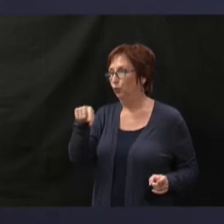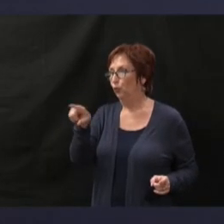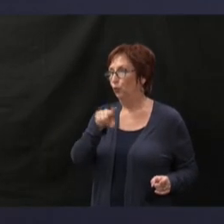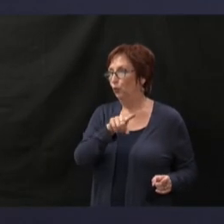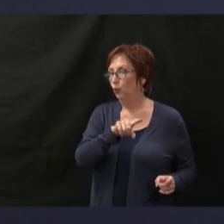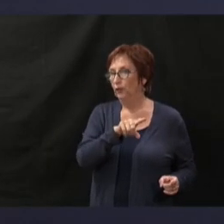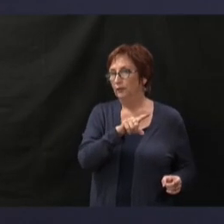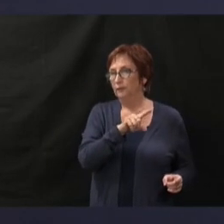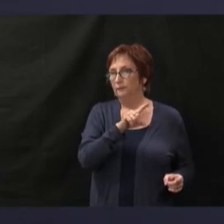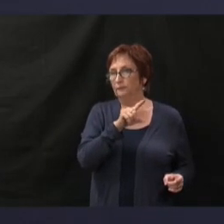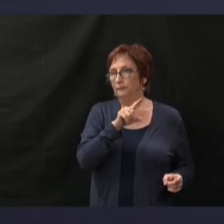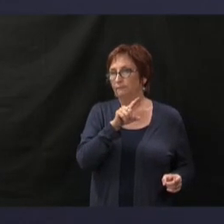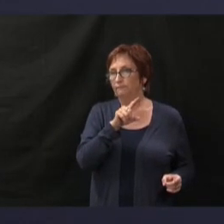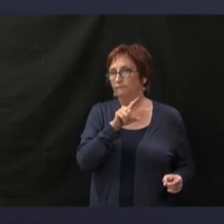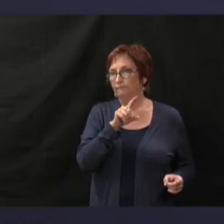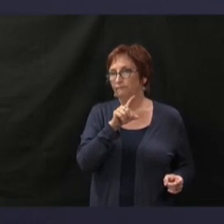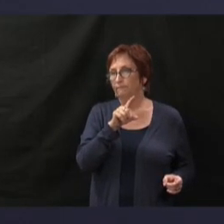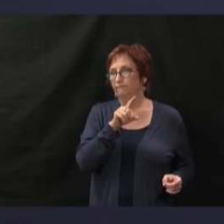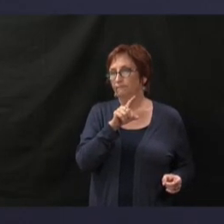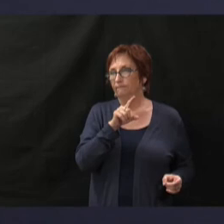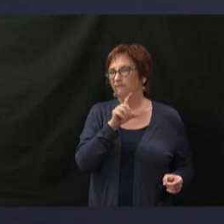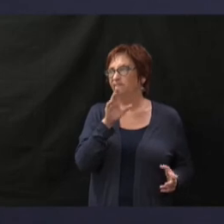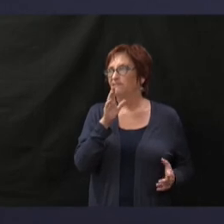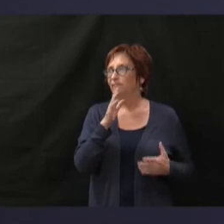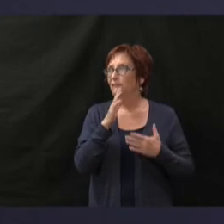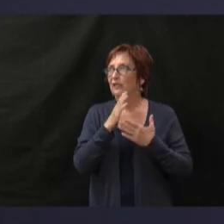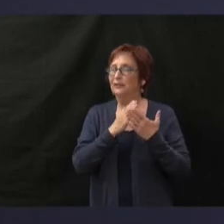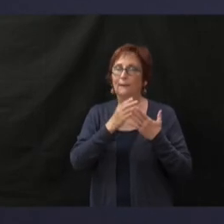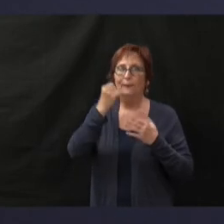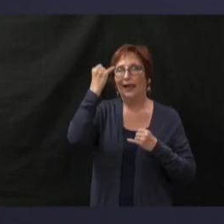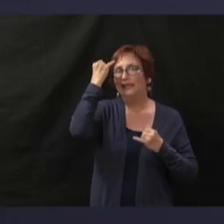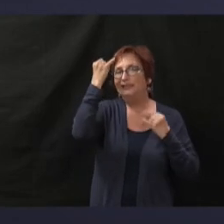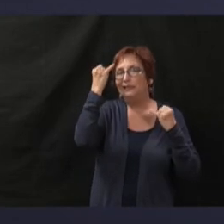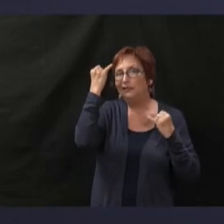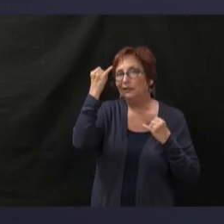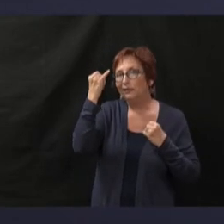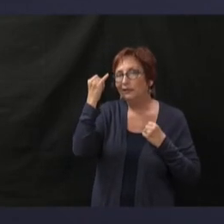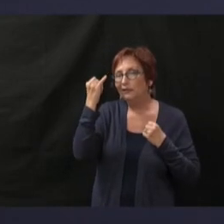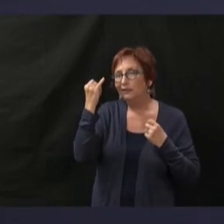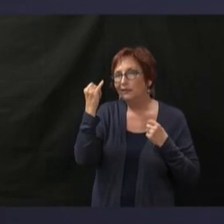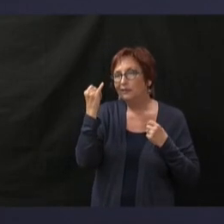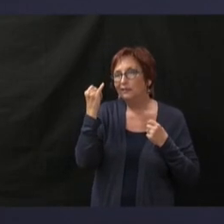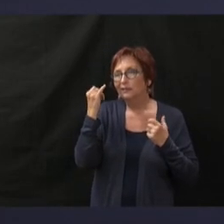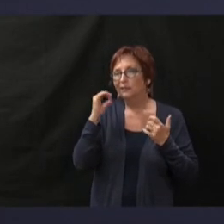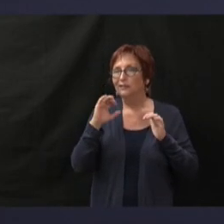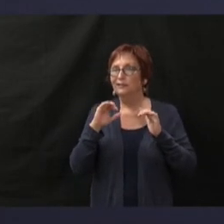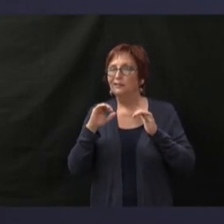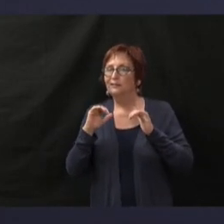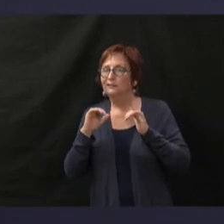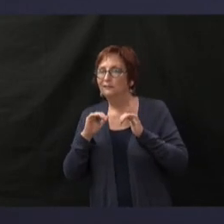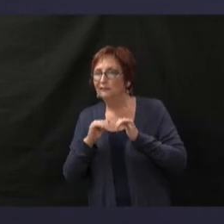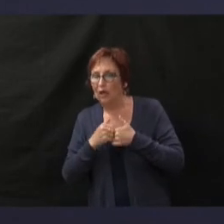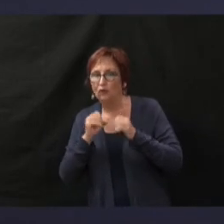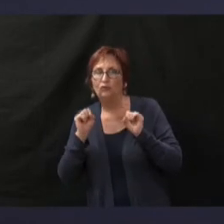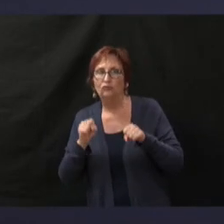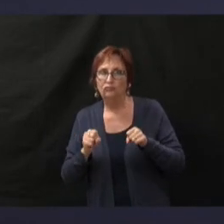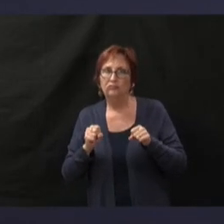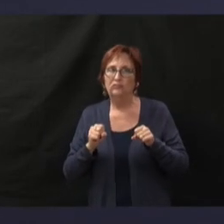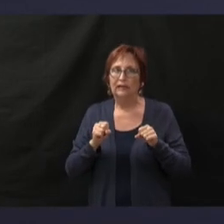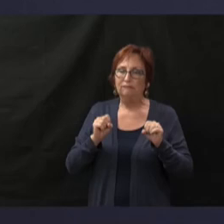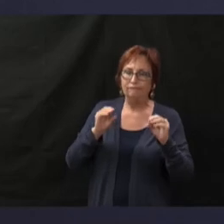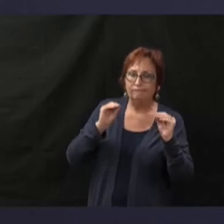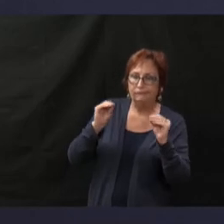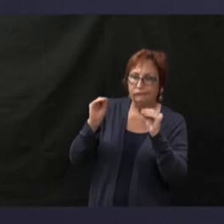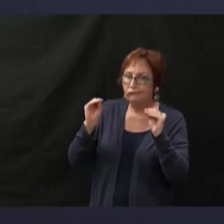a little idea of how you can move on from this or how